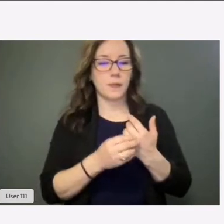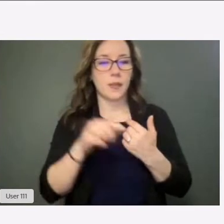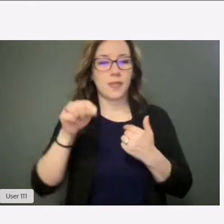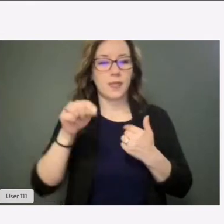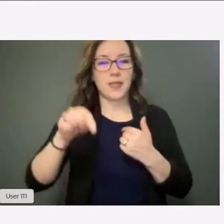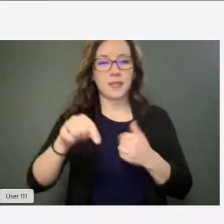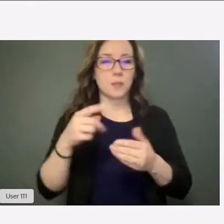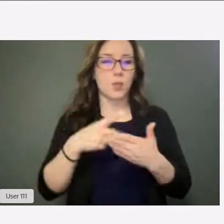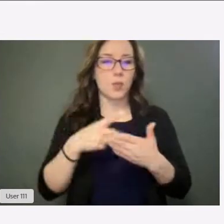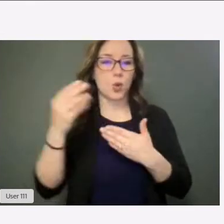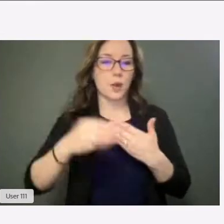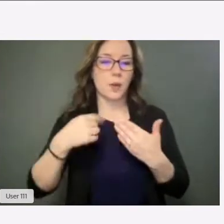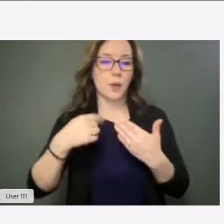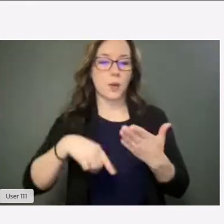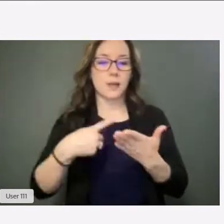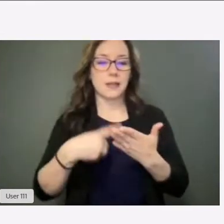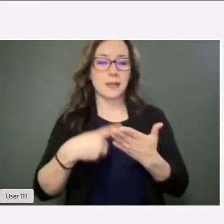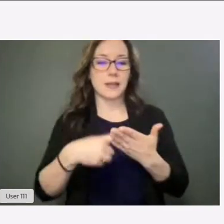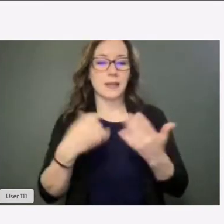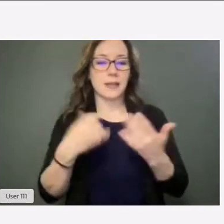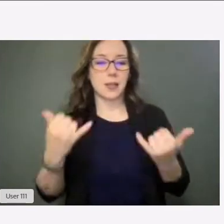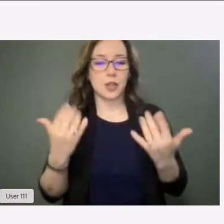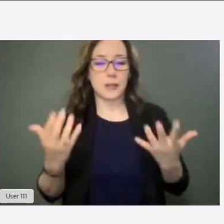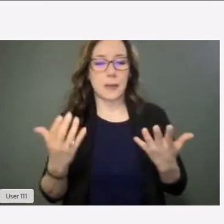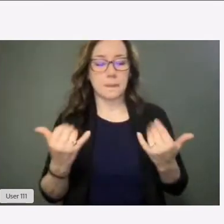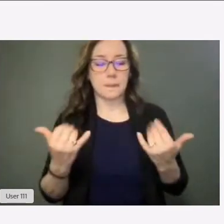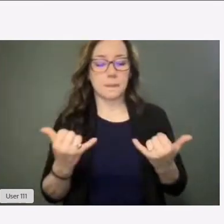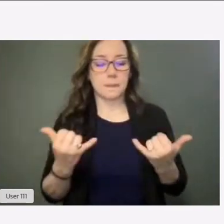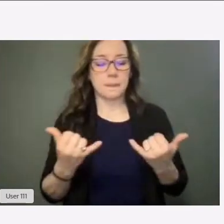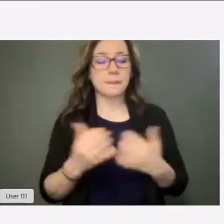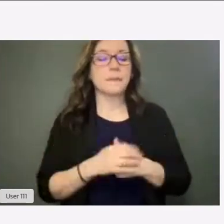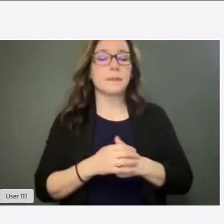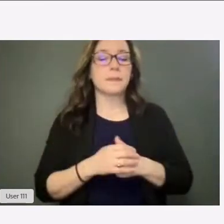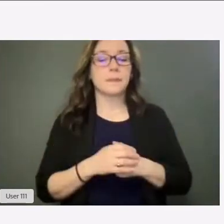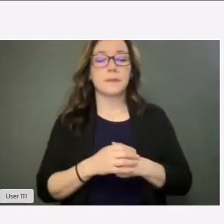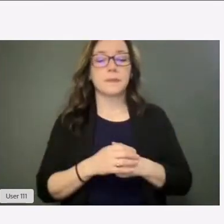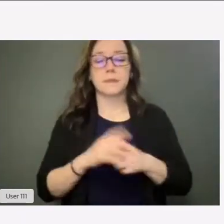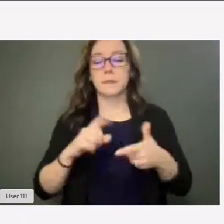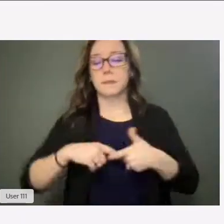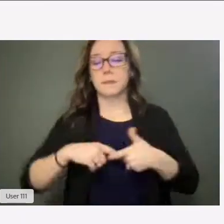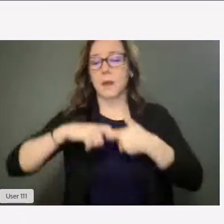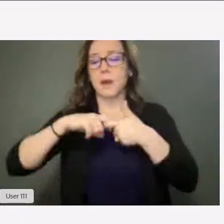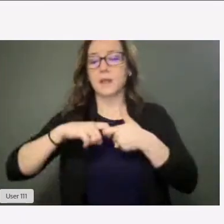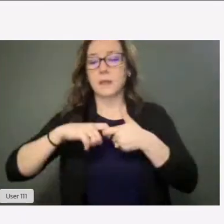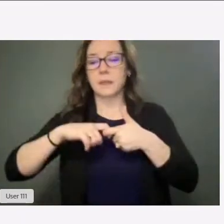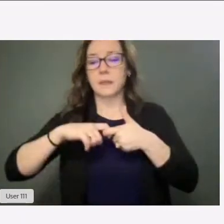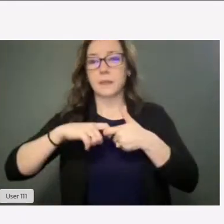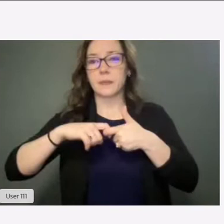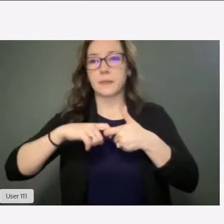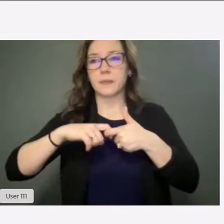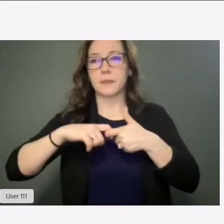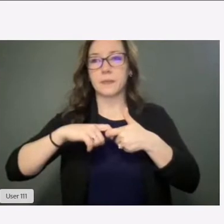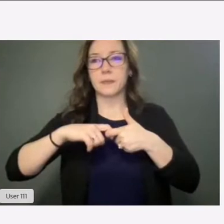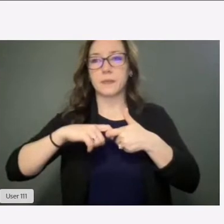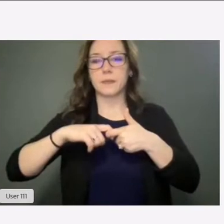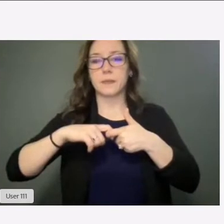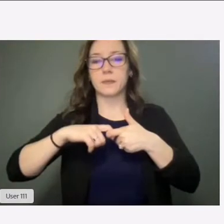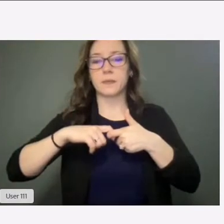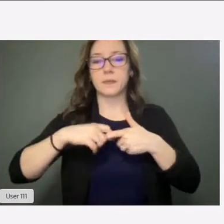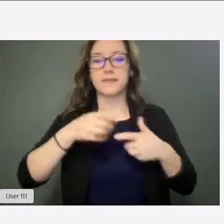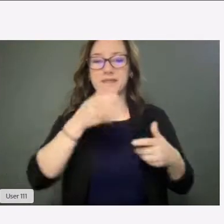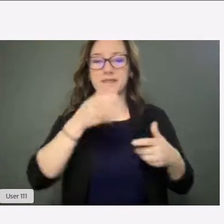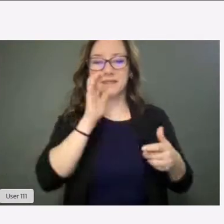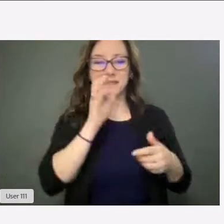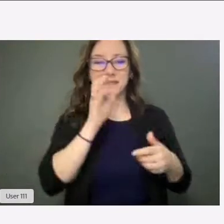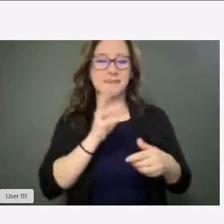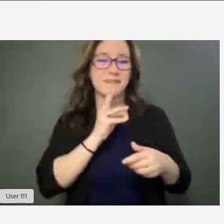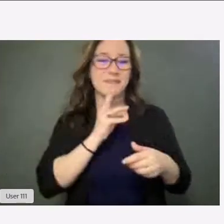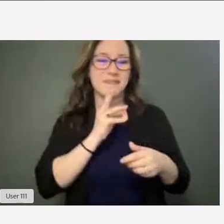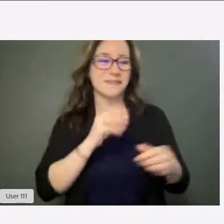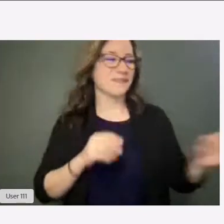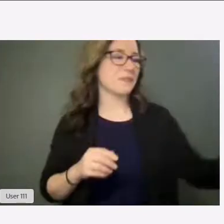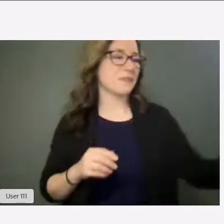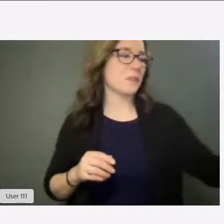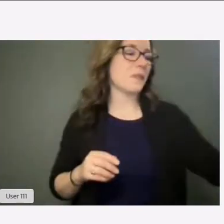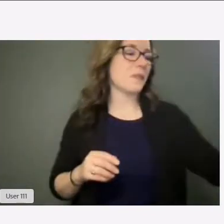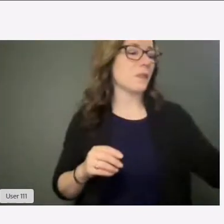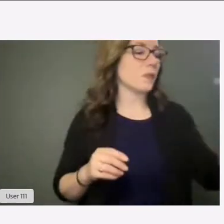today. Okay, great. Just taking a quick pause, folks, taking a glass of water.